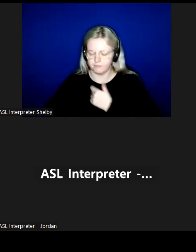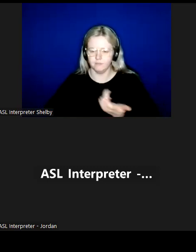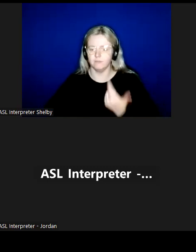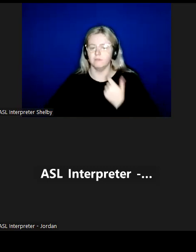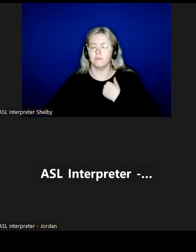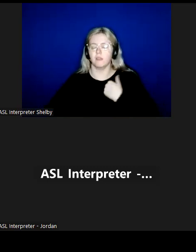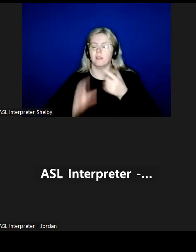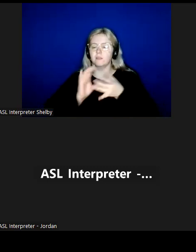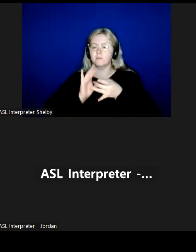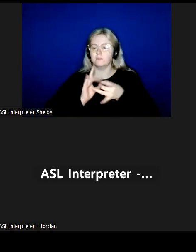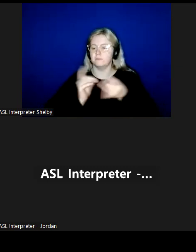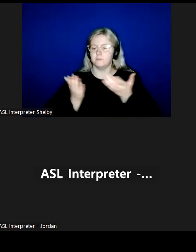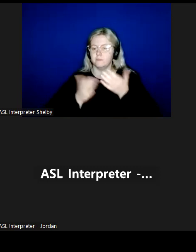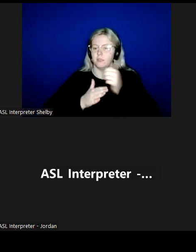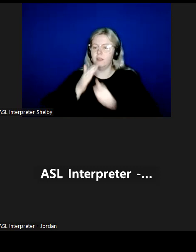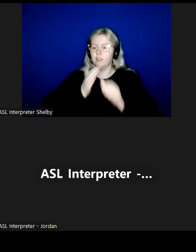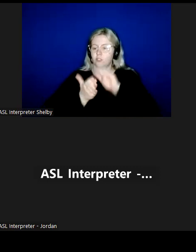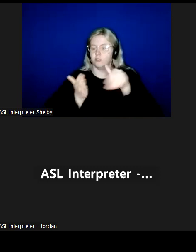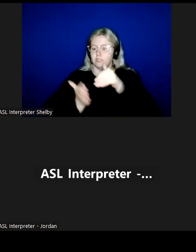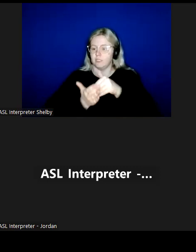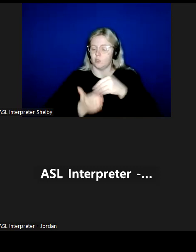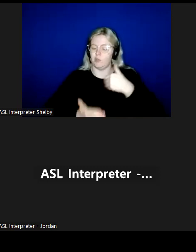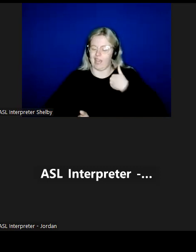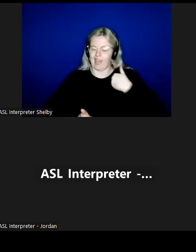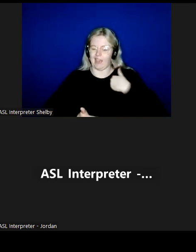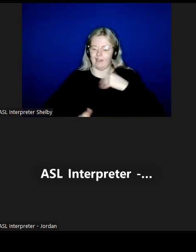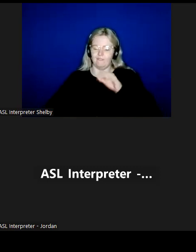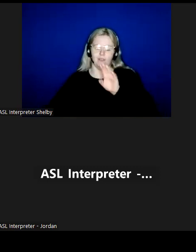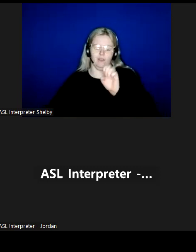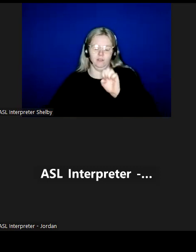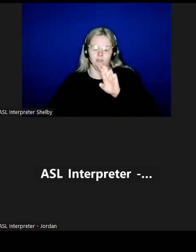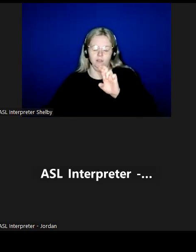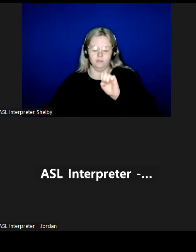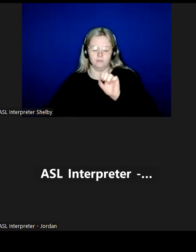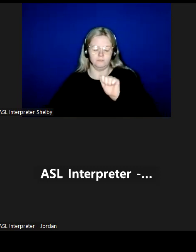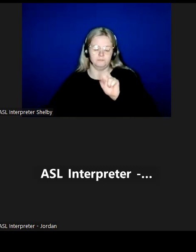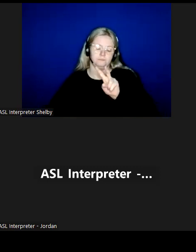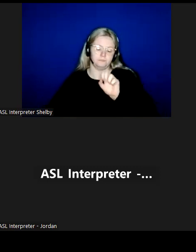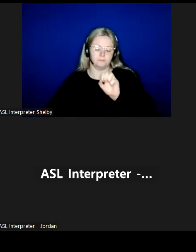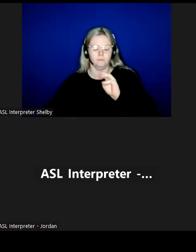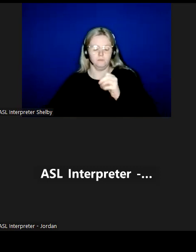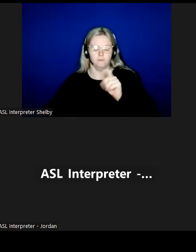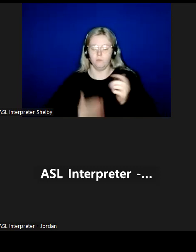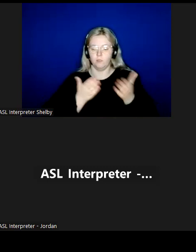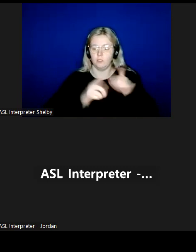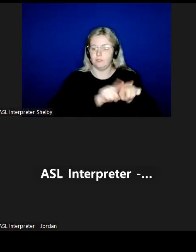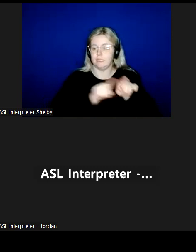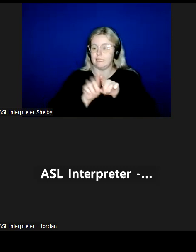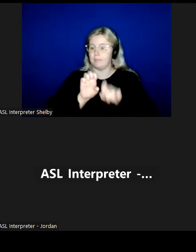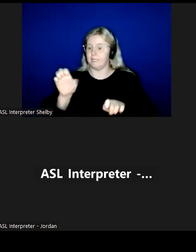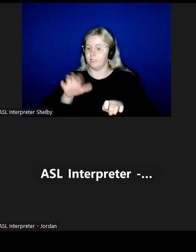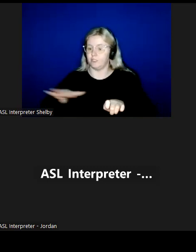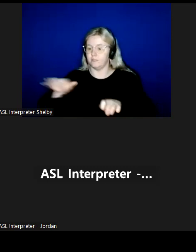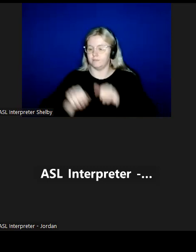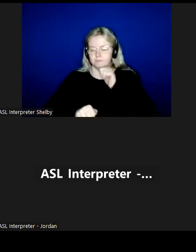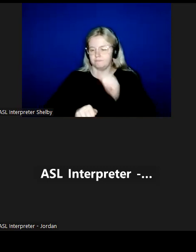that, in Central, we don't have bereavement services the same way that it is in the Eastern Zone. Our structure and how we provide